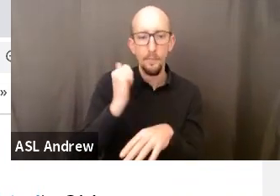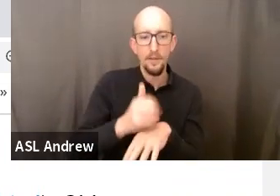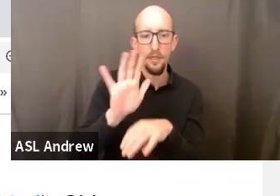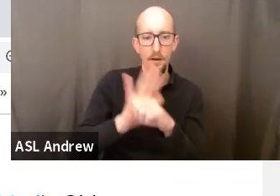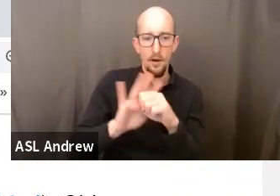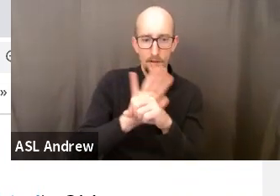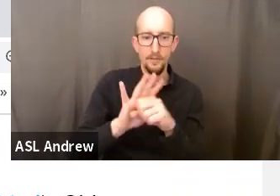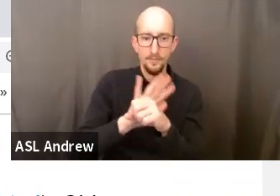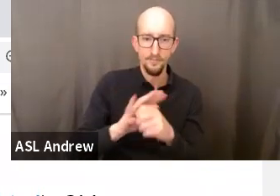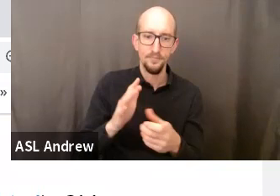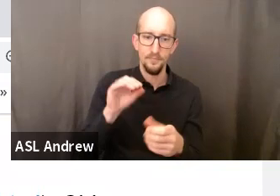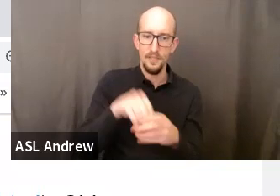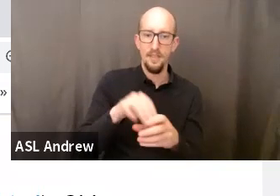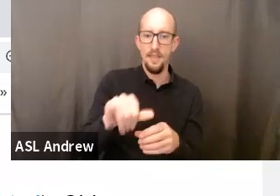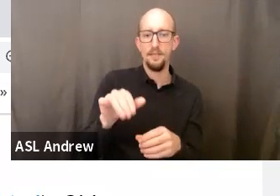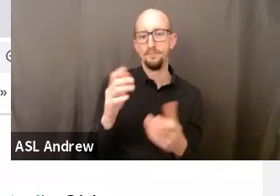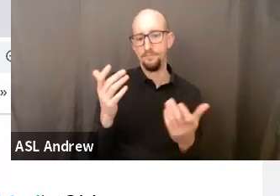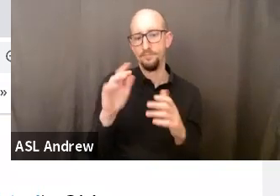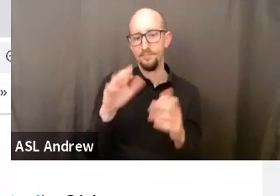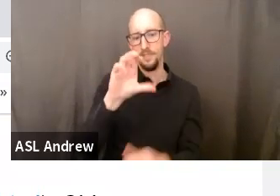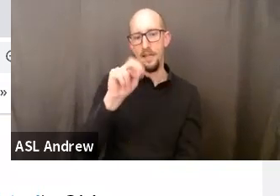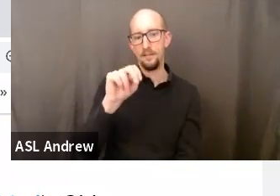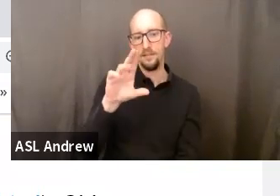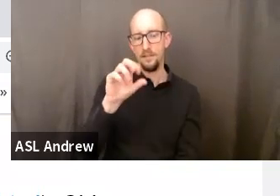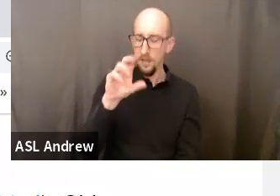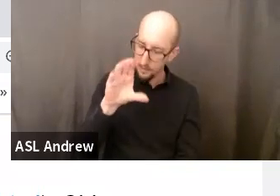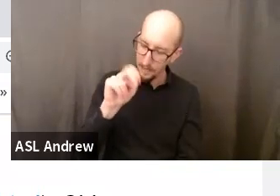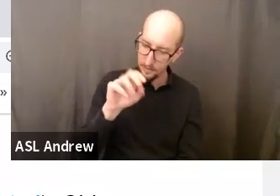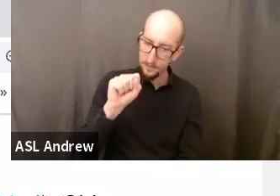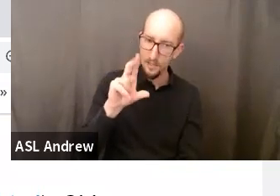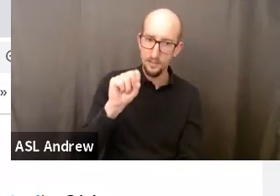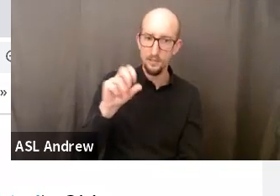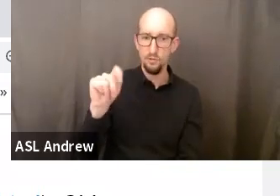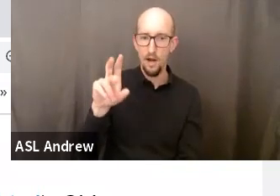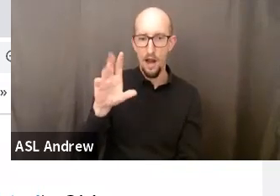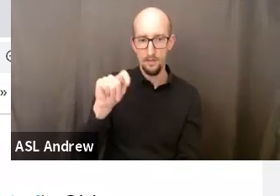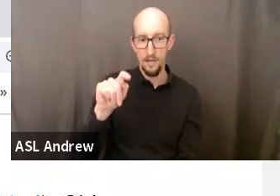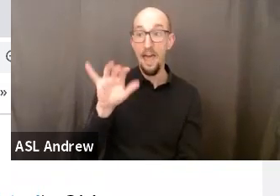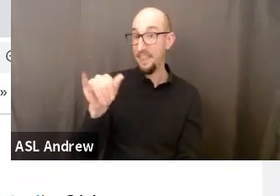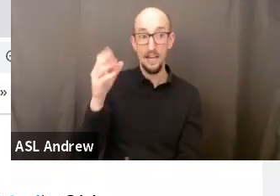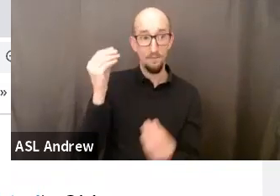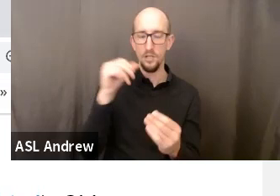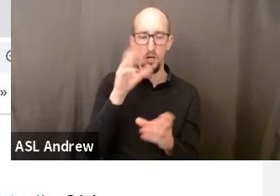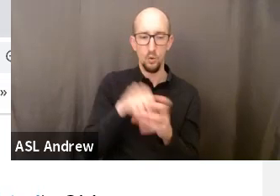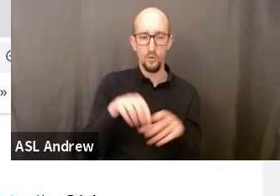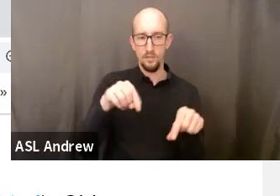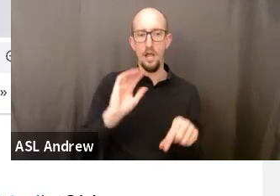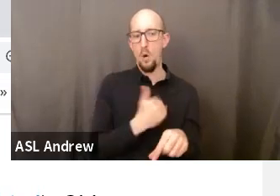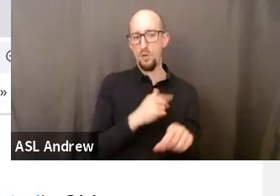So with ACS, I know they also have, we also would have available to